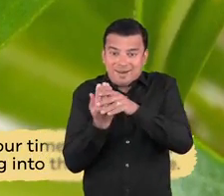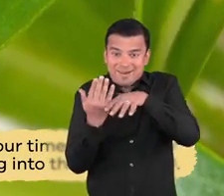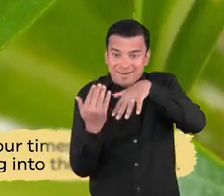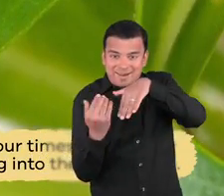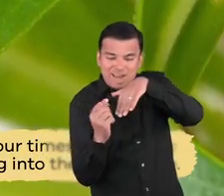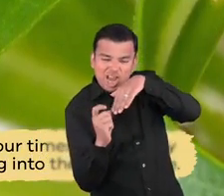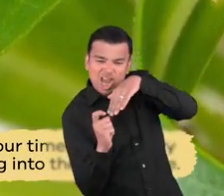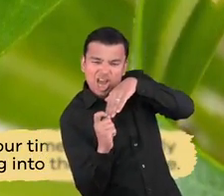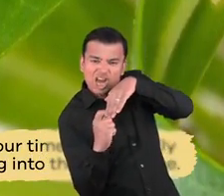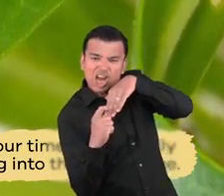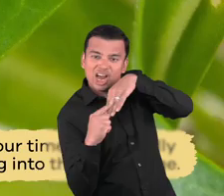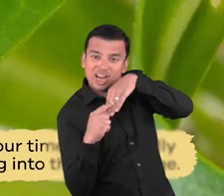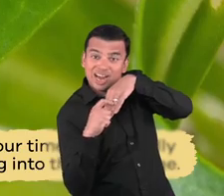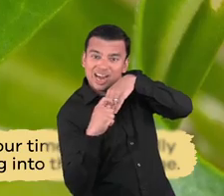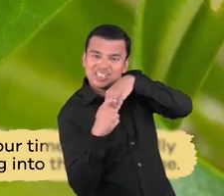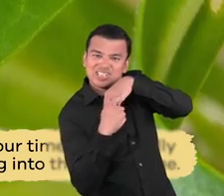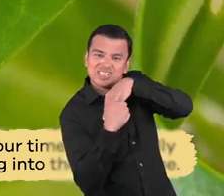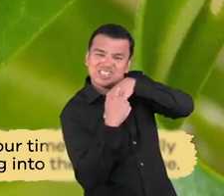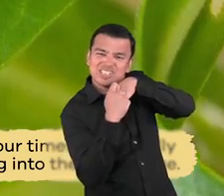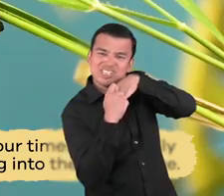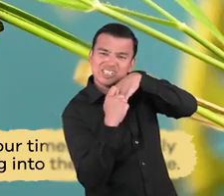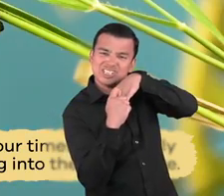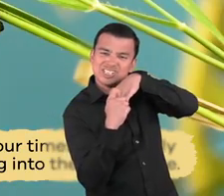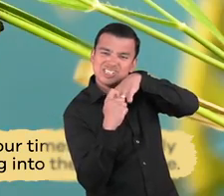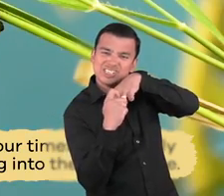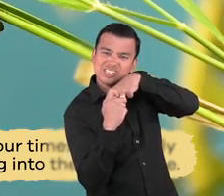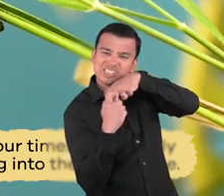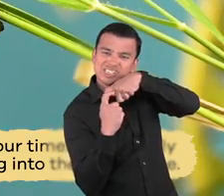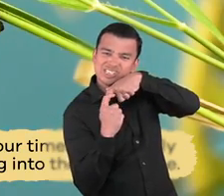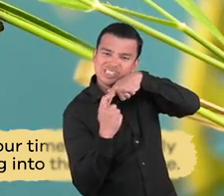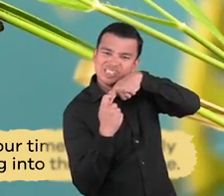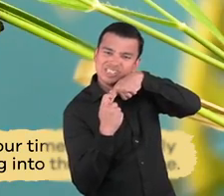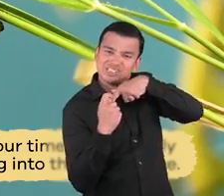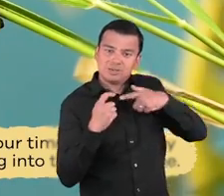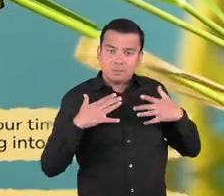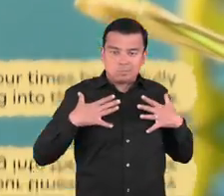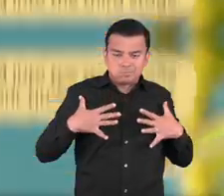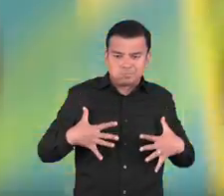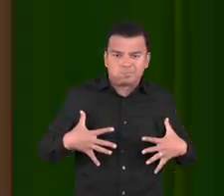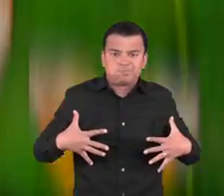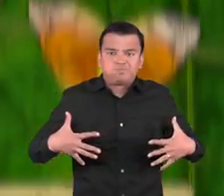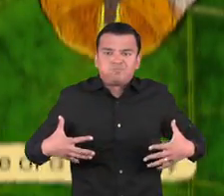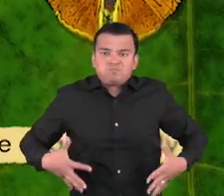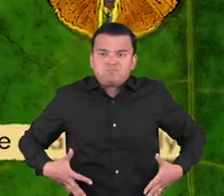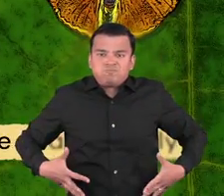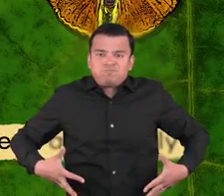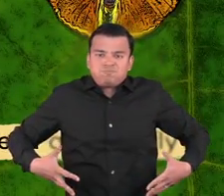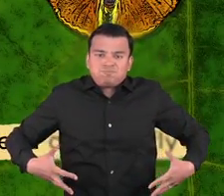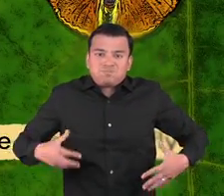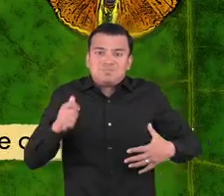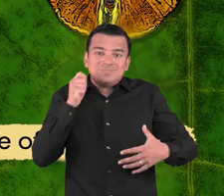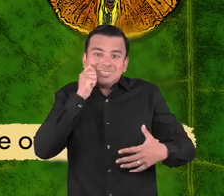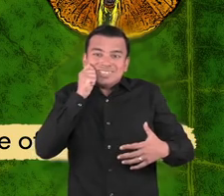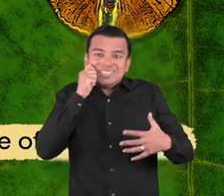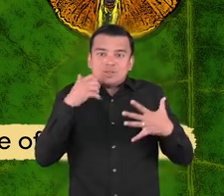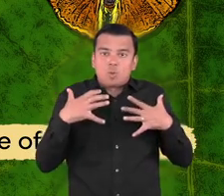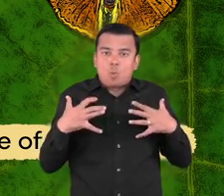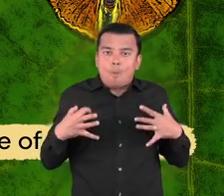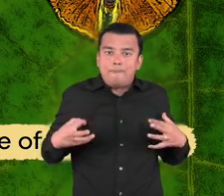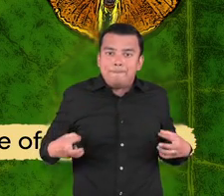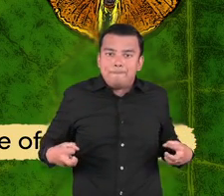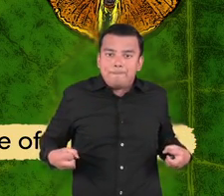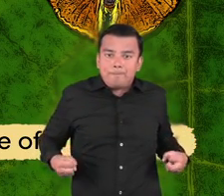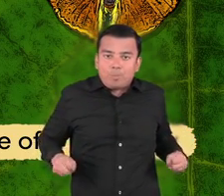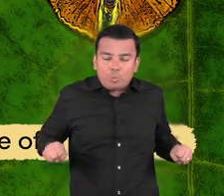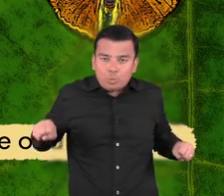four times before fully developing and moving into the third stage. In the next stage, the